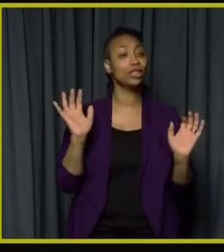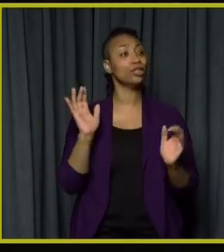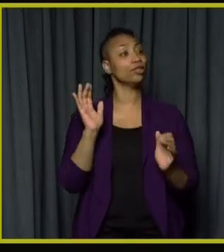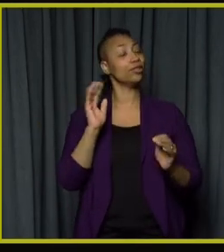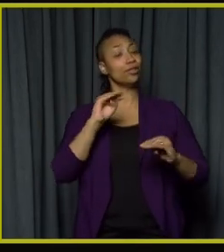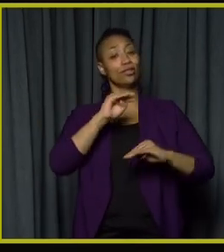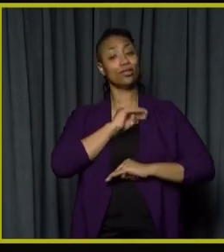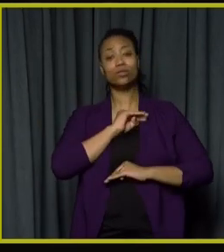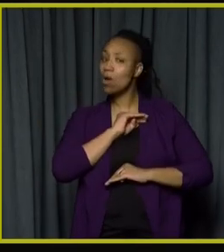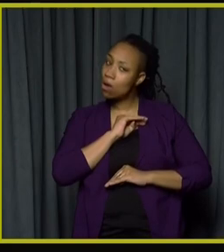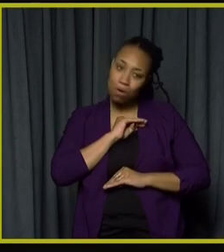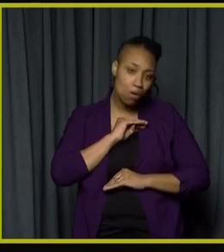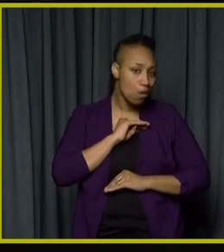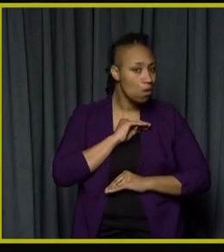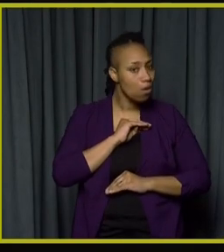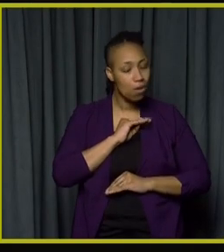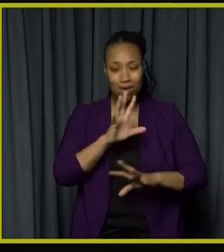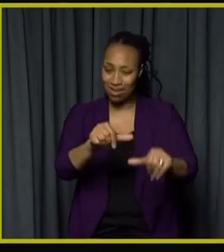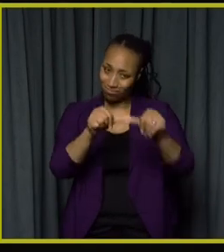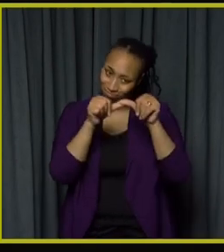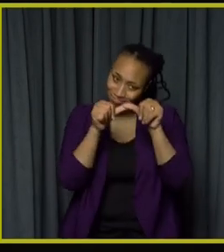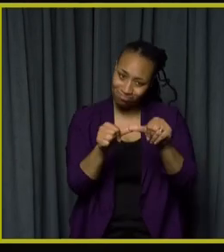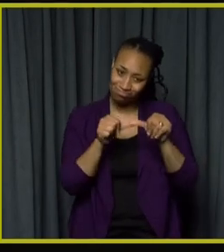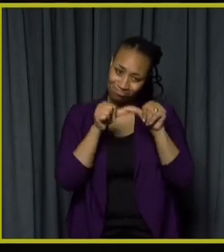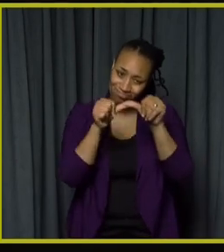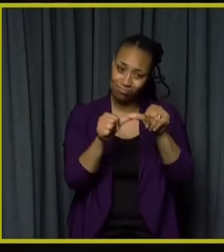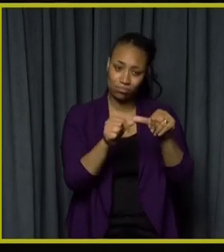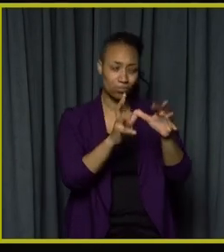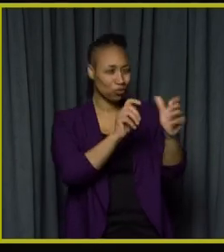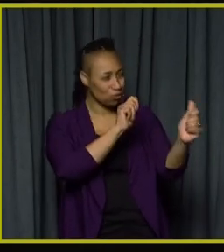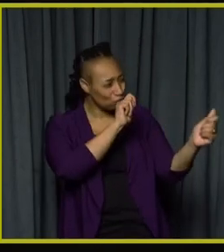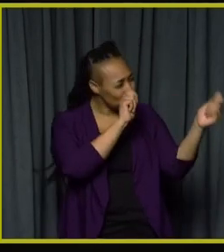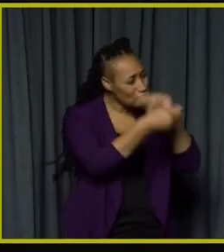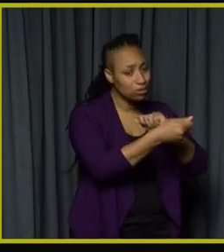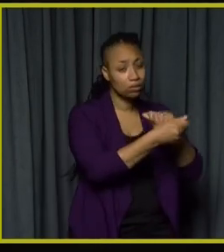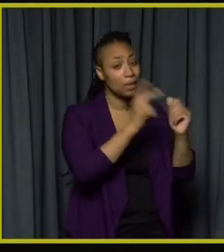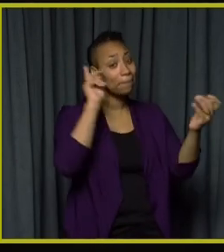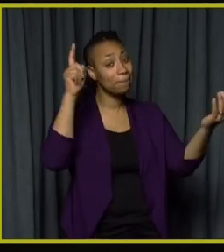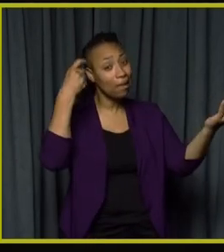political conversation in this country, and it's time. 23 million